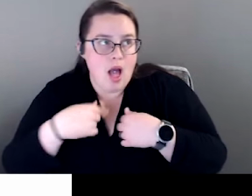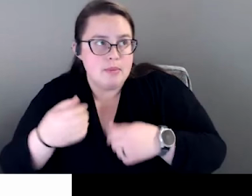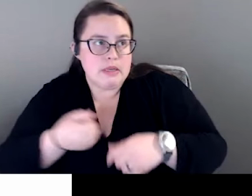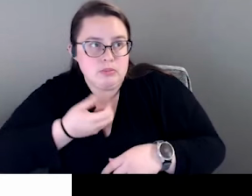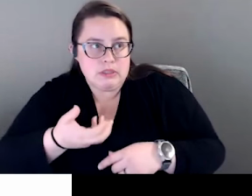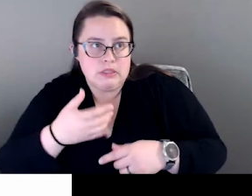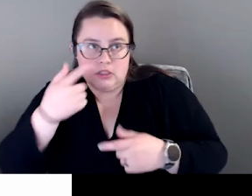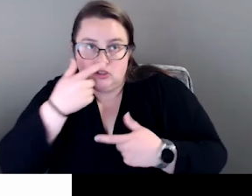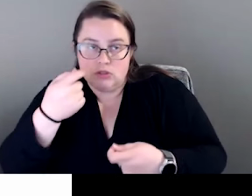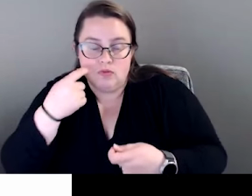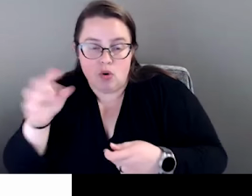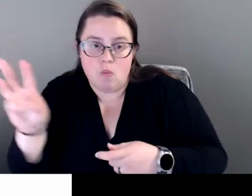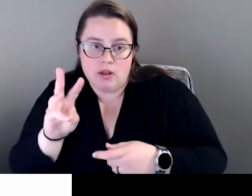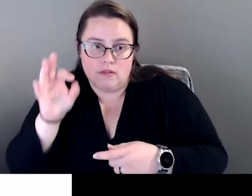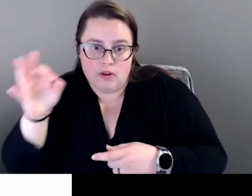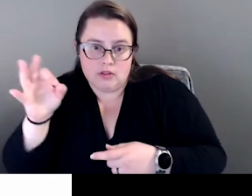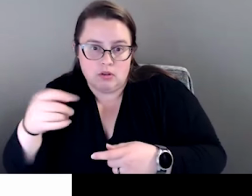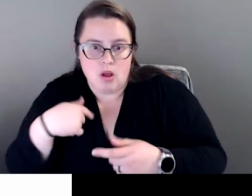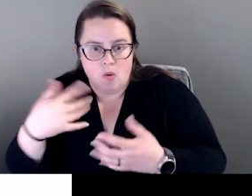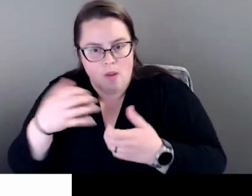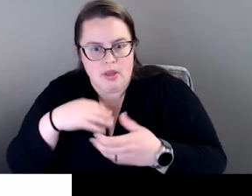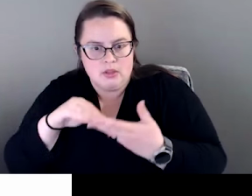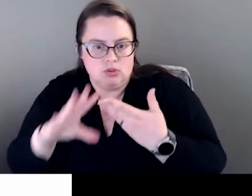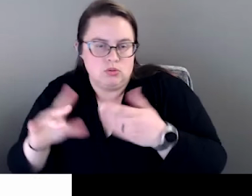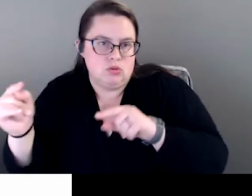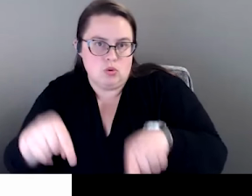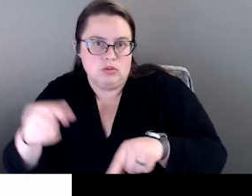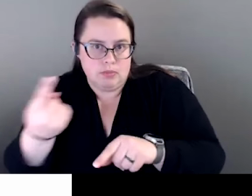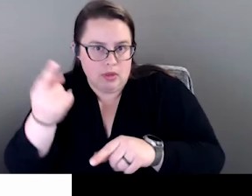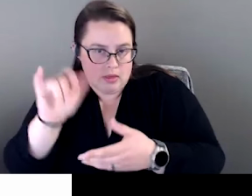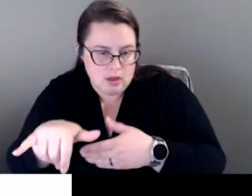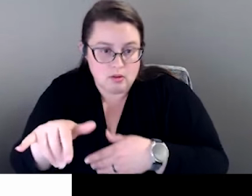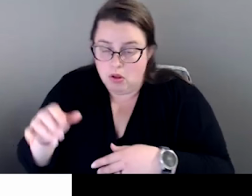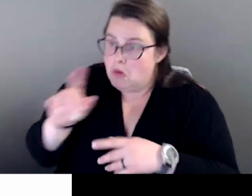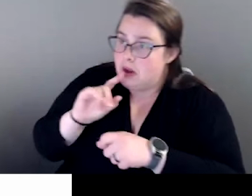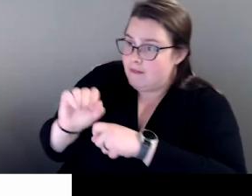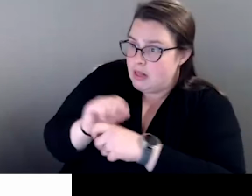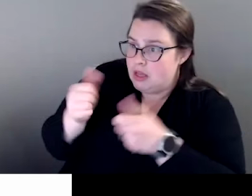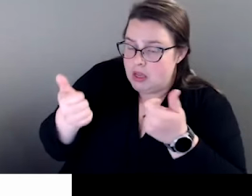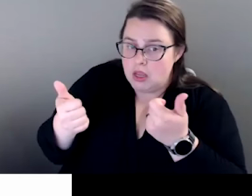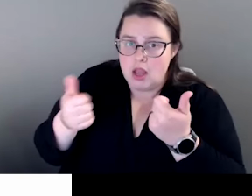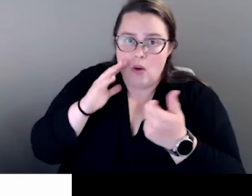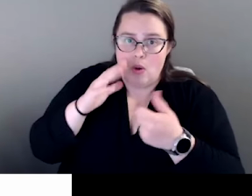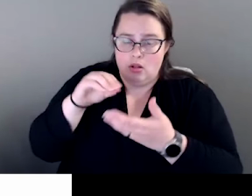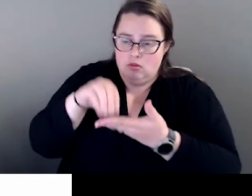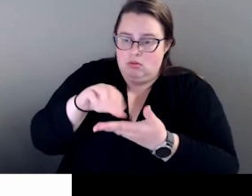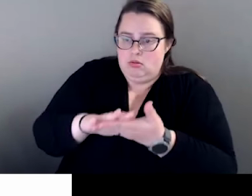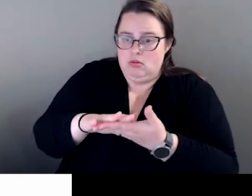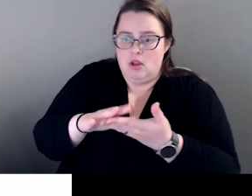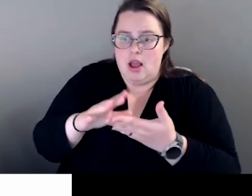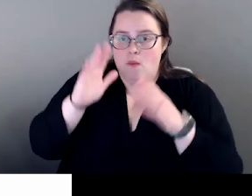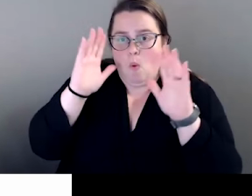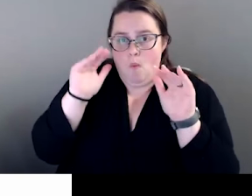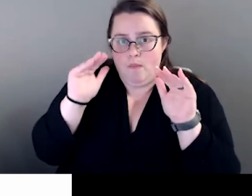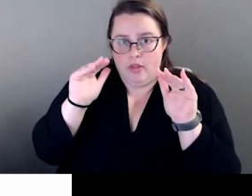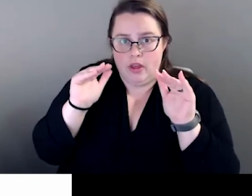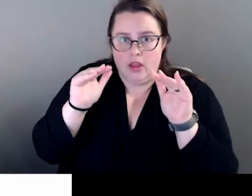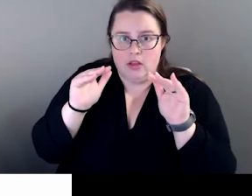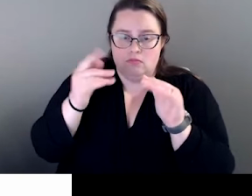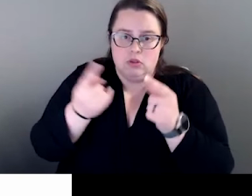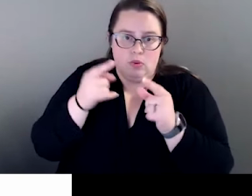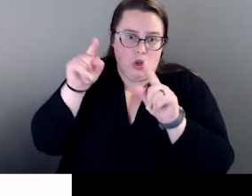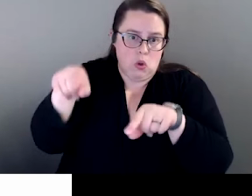Okay. I would love to have my students attend something like this. Definitely. Okay. So I will make note of that, and I'm hoping we can get someone out there as well